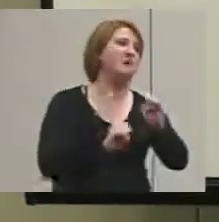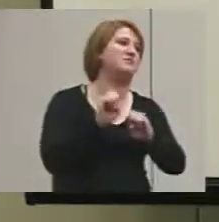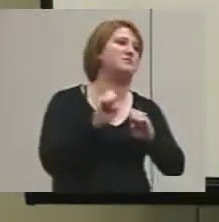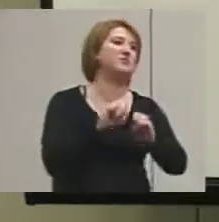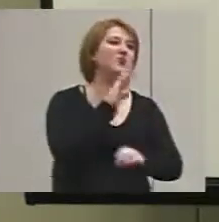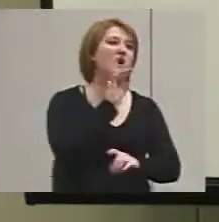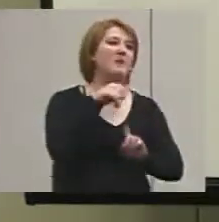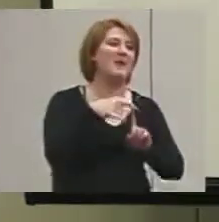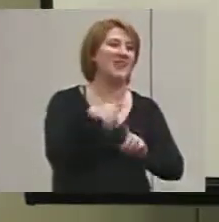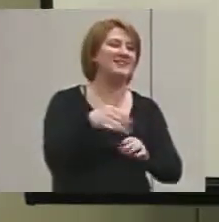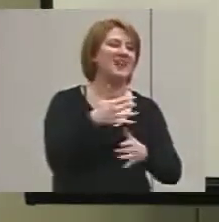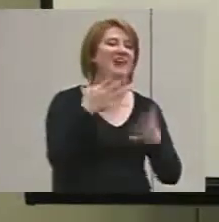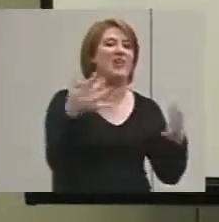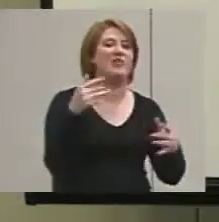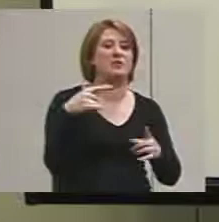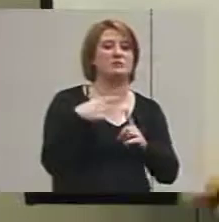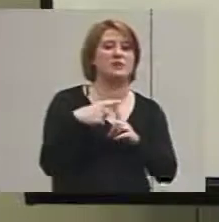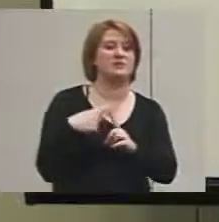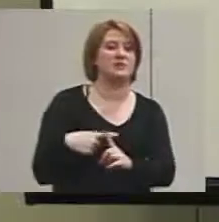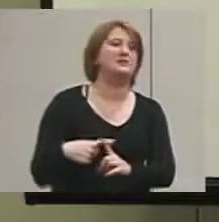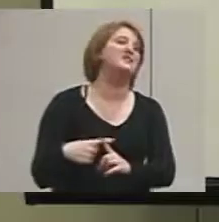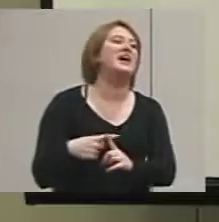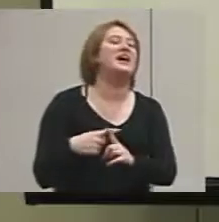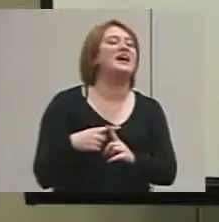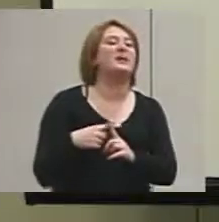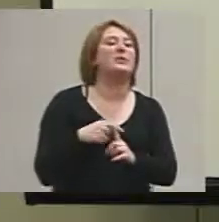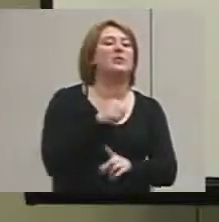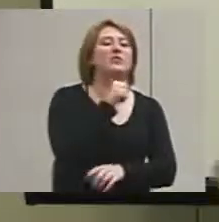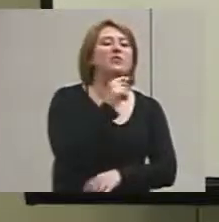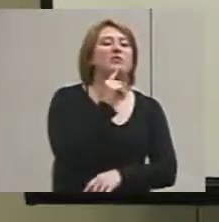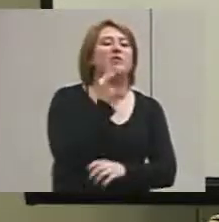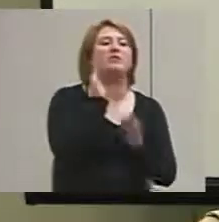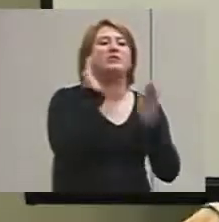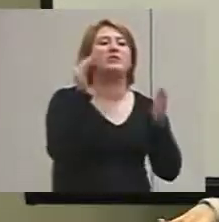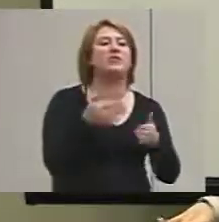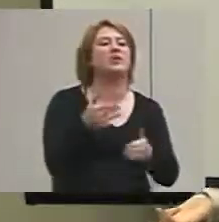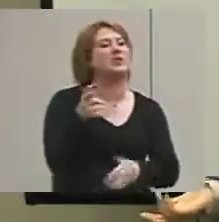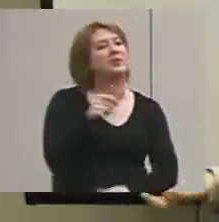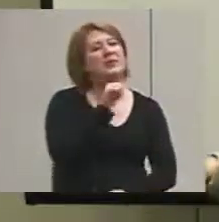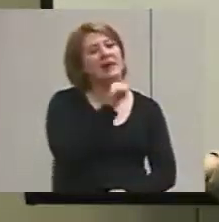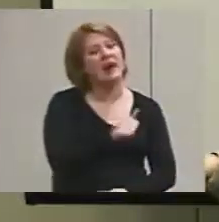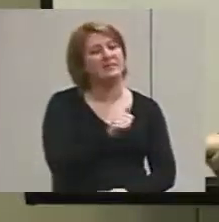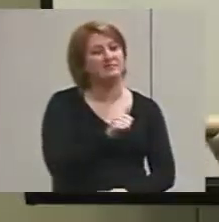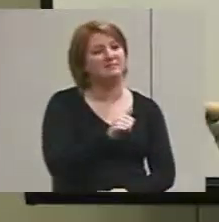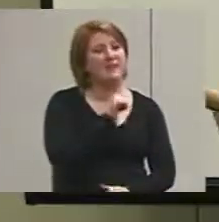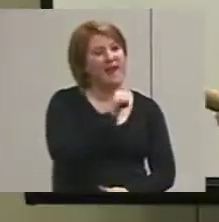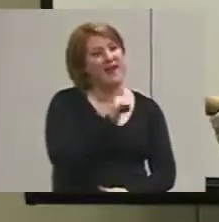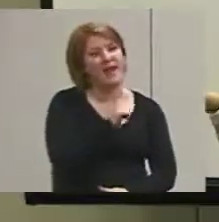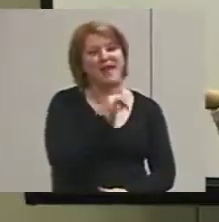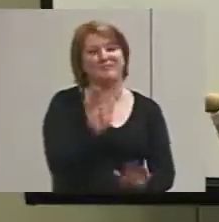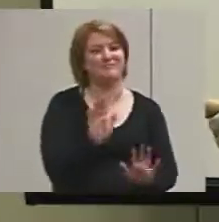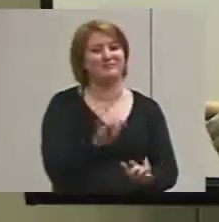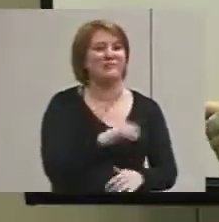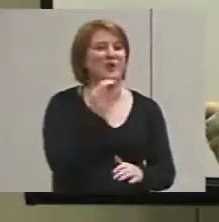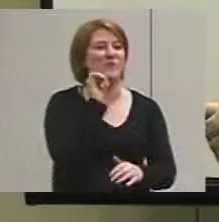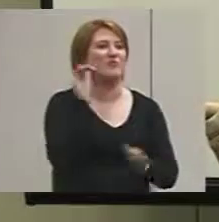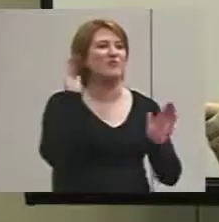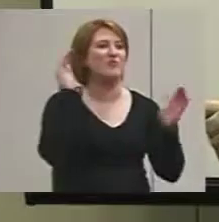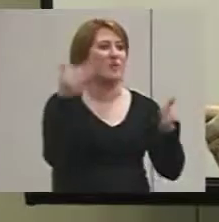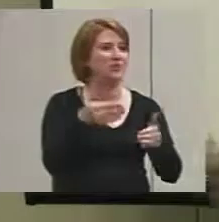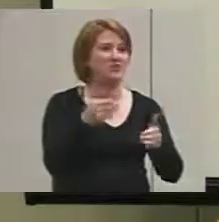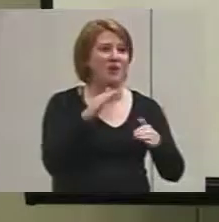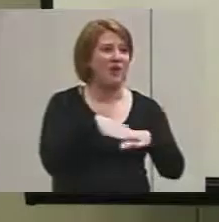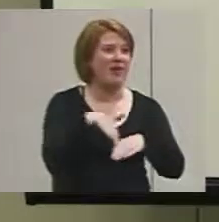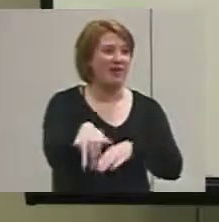in a lot of those positives and kind of don't really focus on, well, you didn't, you did maybe answered